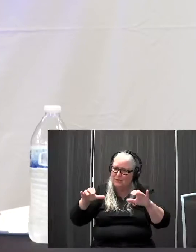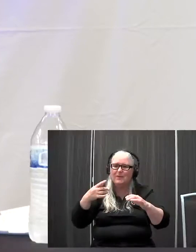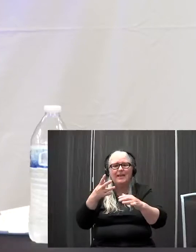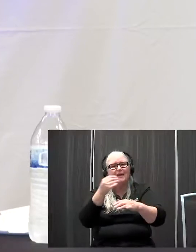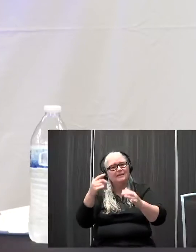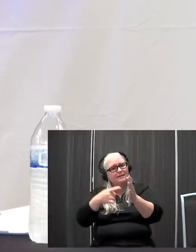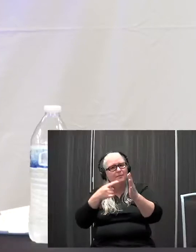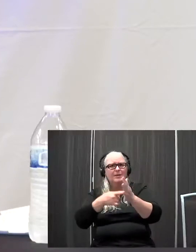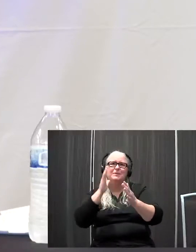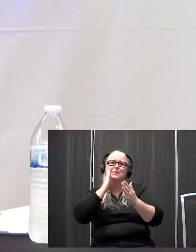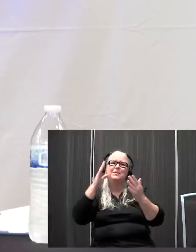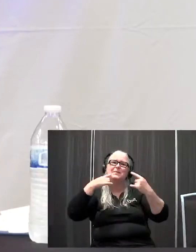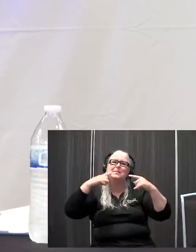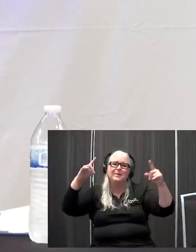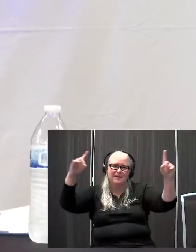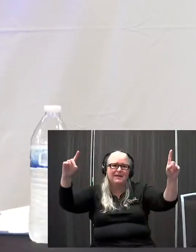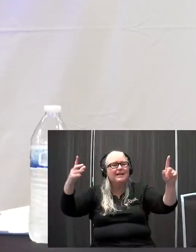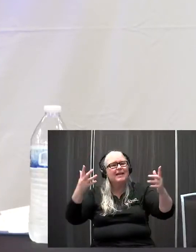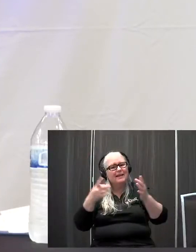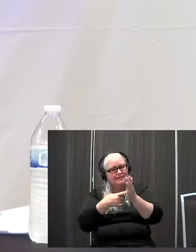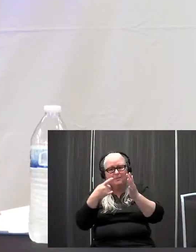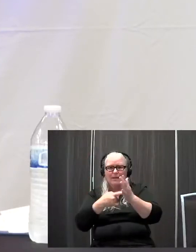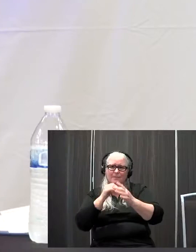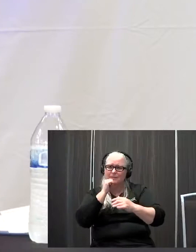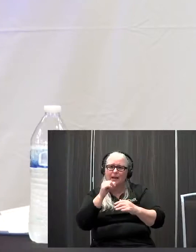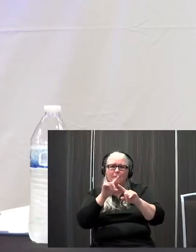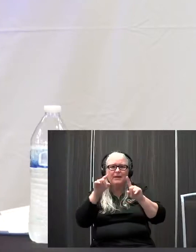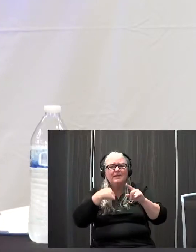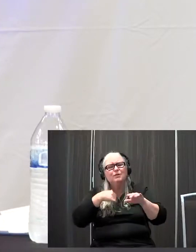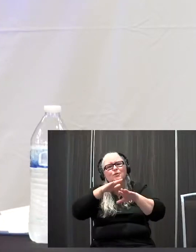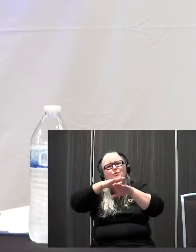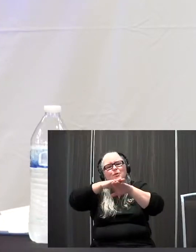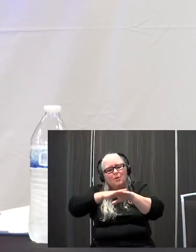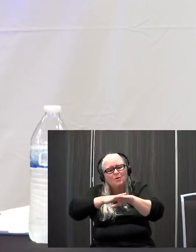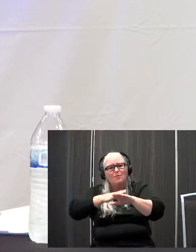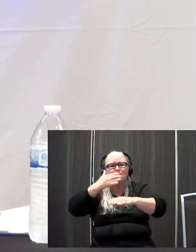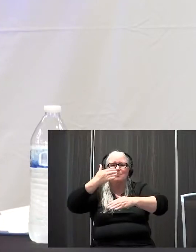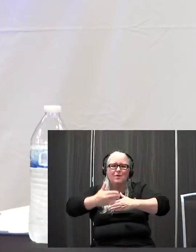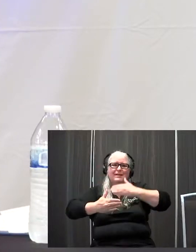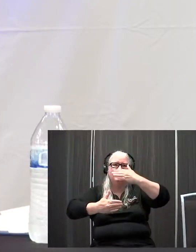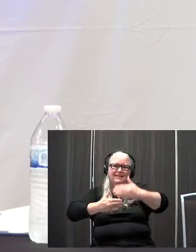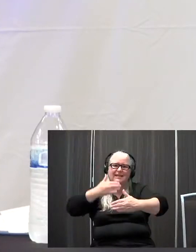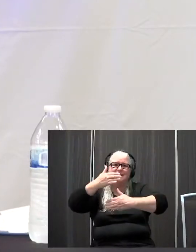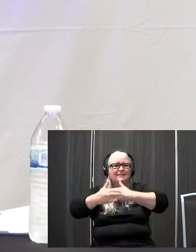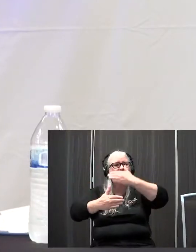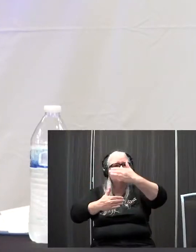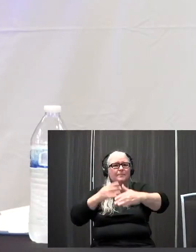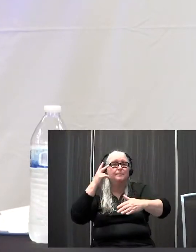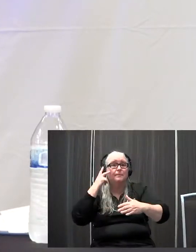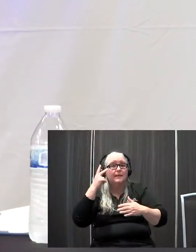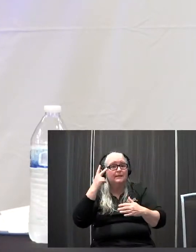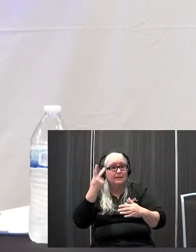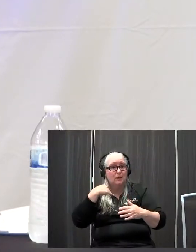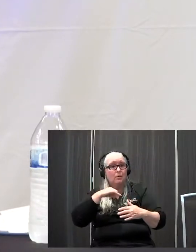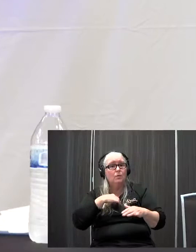will work and sometimes it doesn't, but I think it's fading. It's a slow process and seeing where they are. We've actually gone from